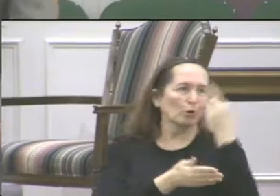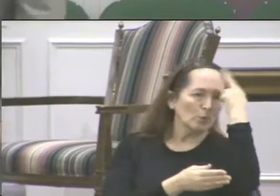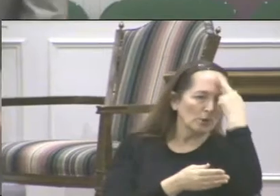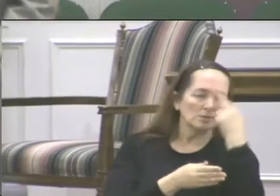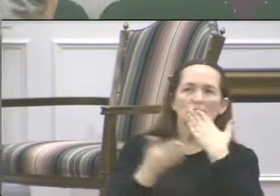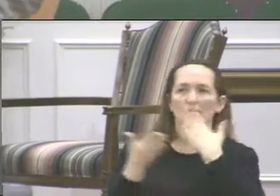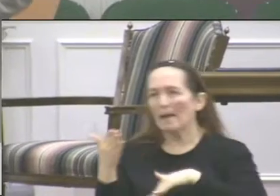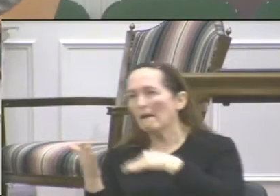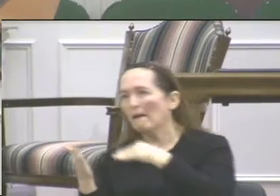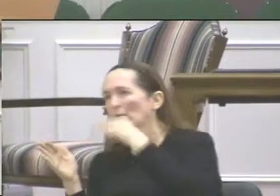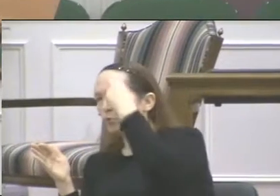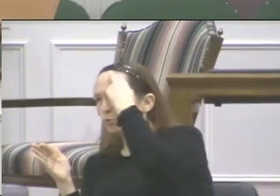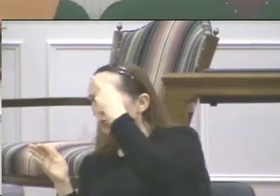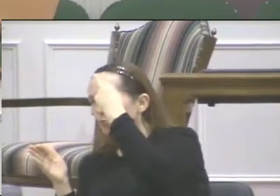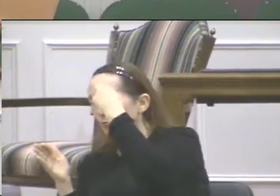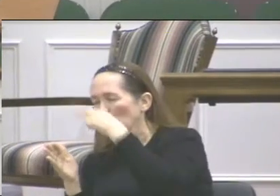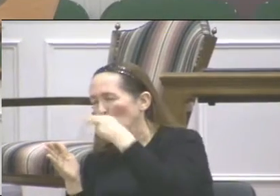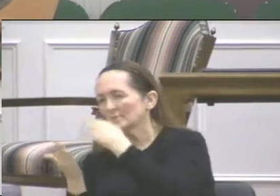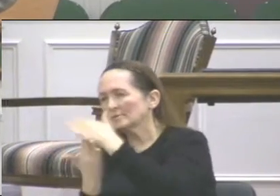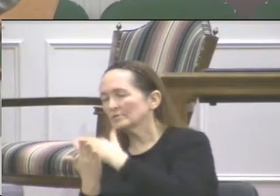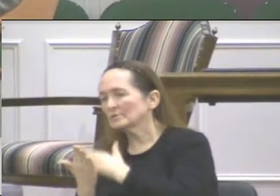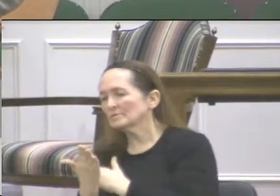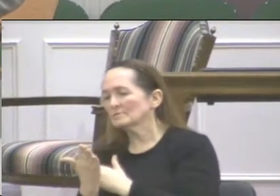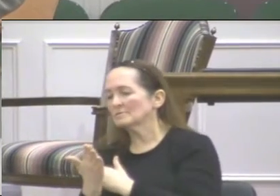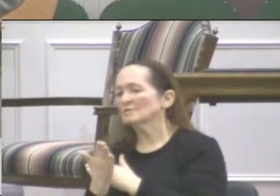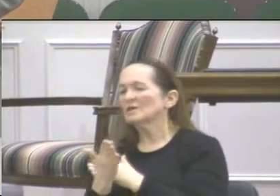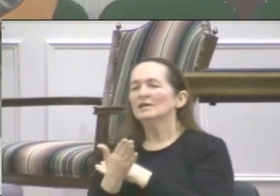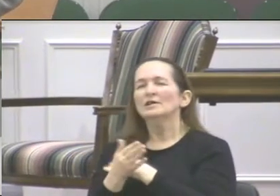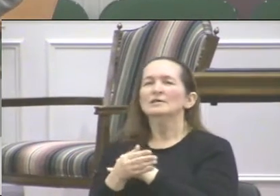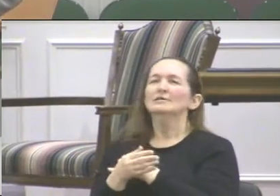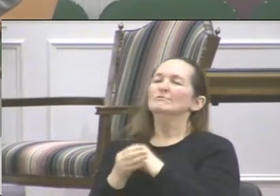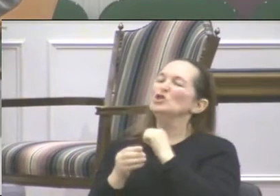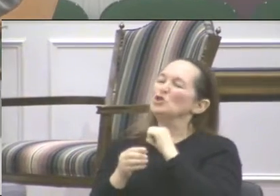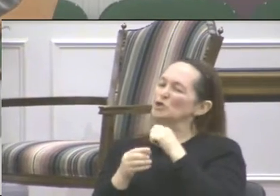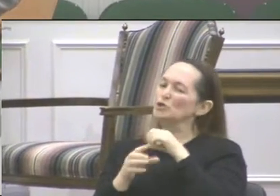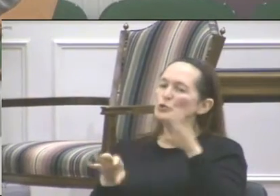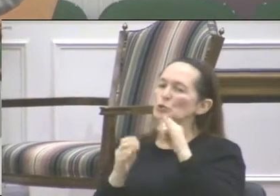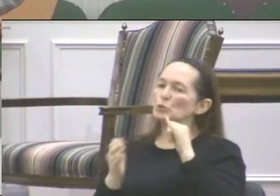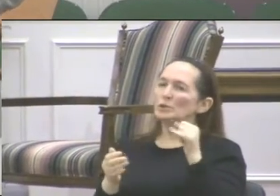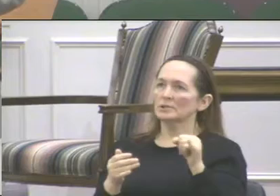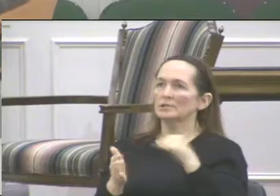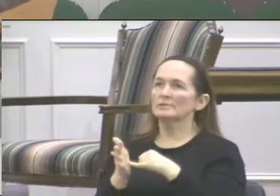Here's what I've learned, because I'm a little bit stubborn and a little bit hard-headed.